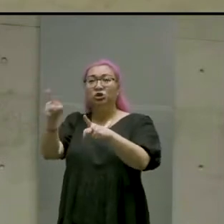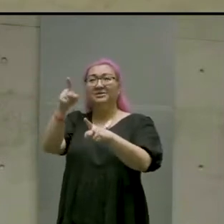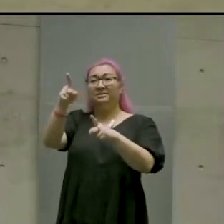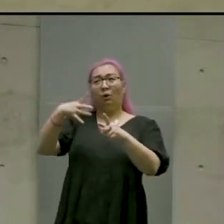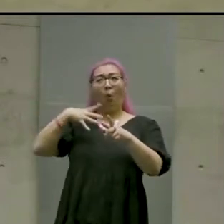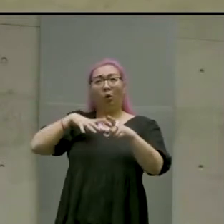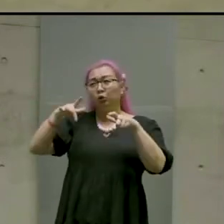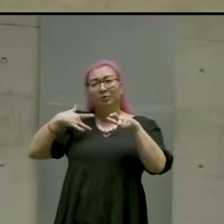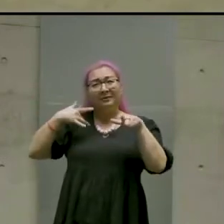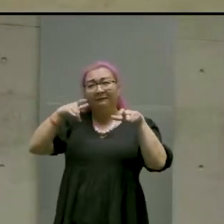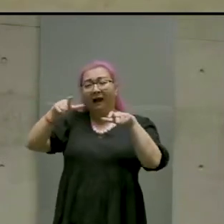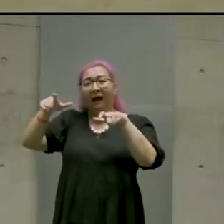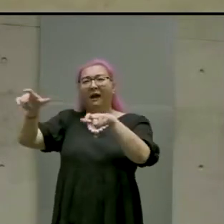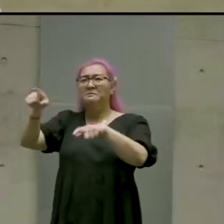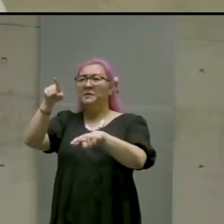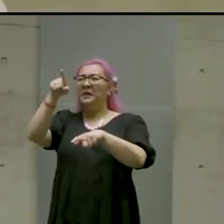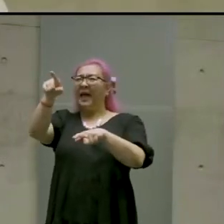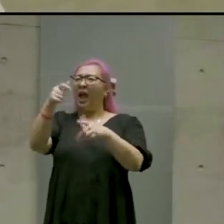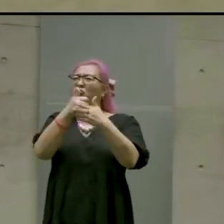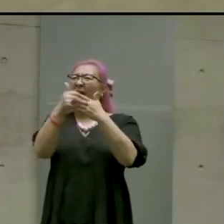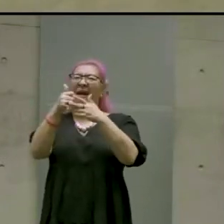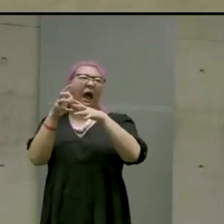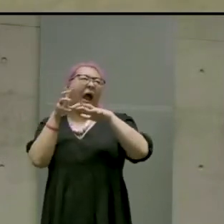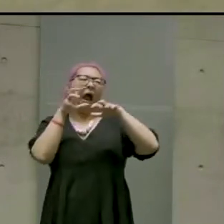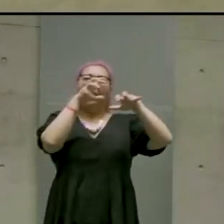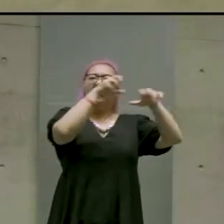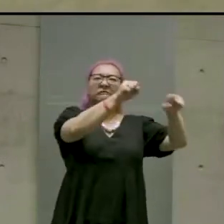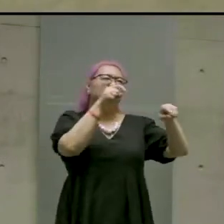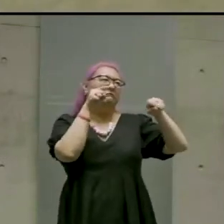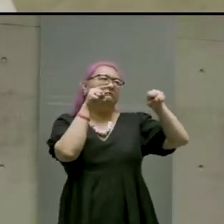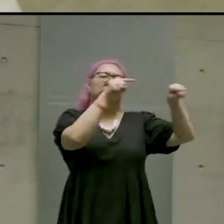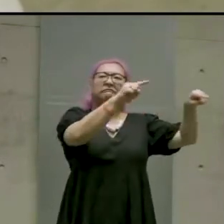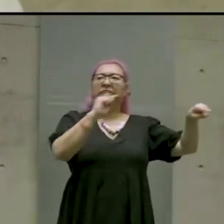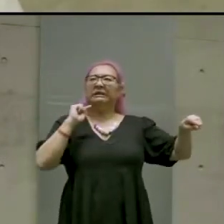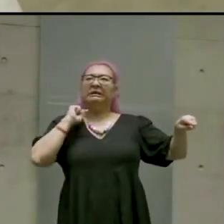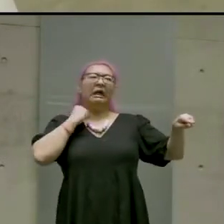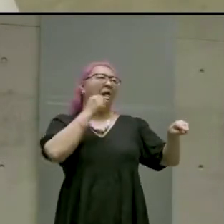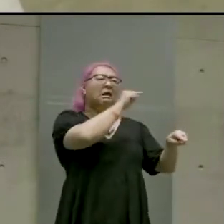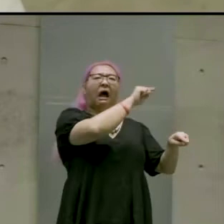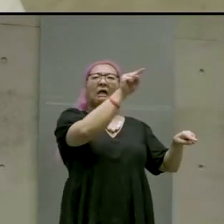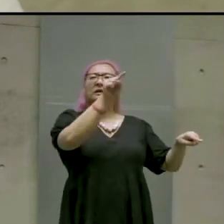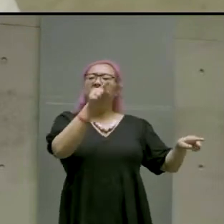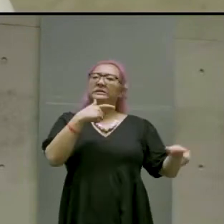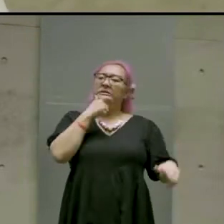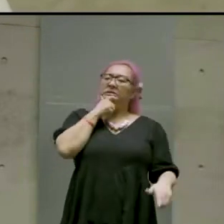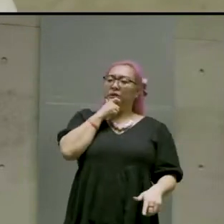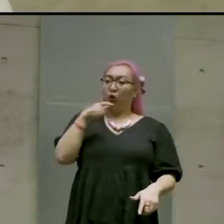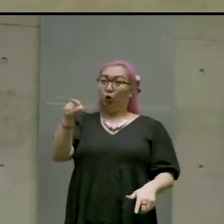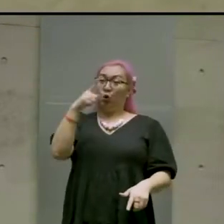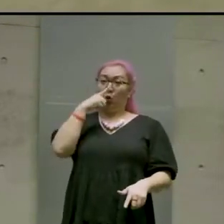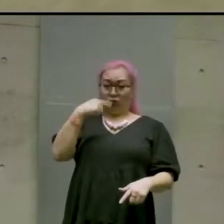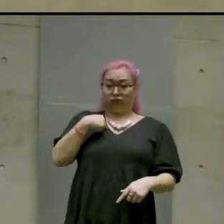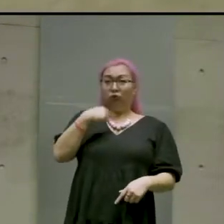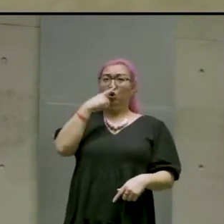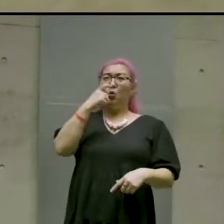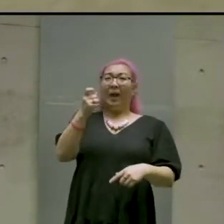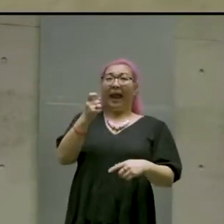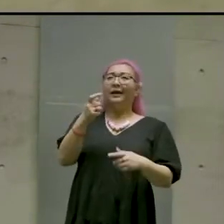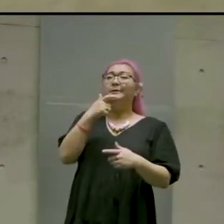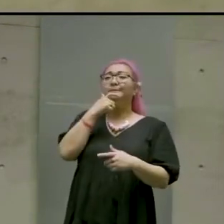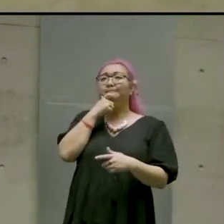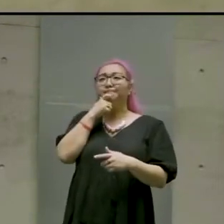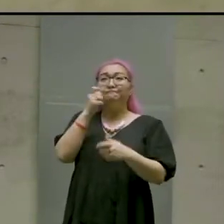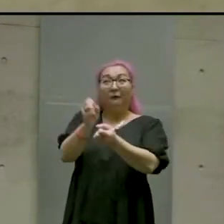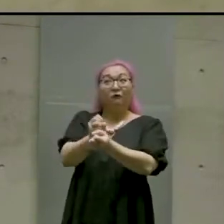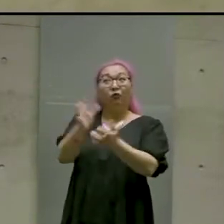killing other species across the galaxy. And you can set them free, and they promise not to do it, but will